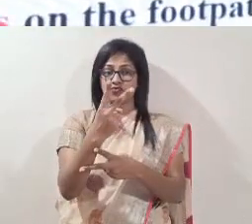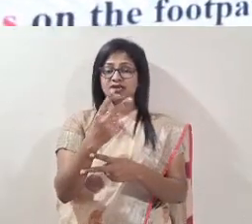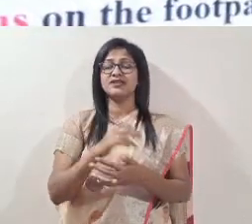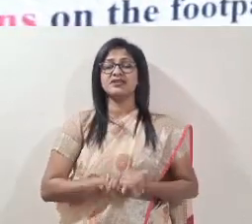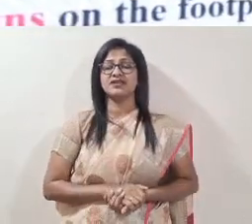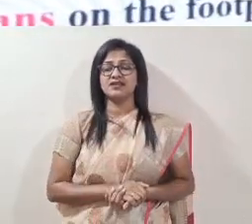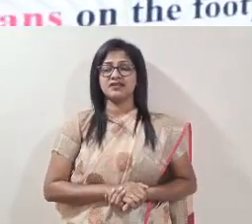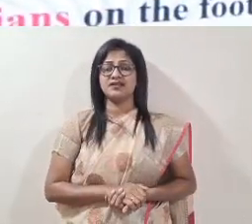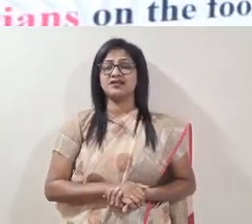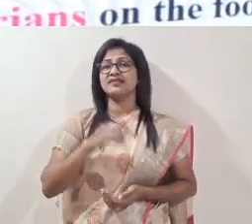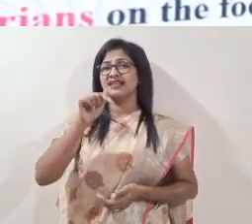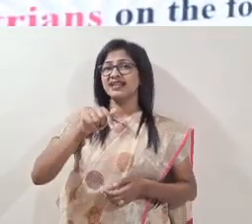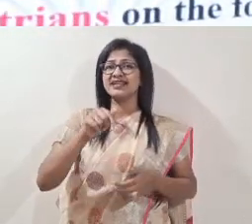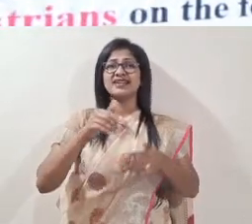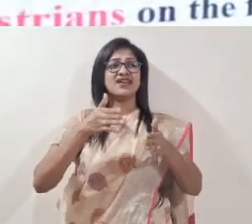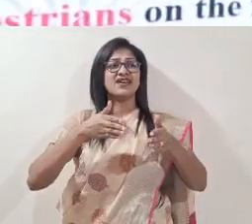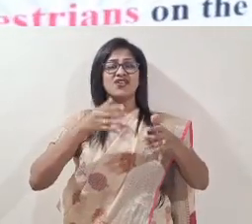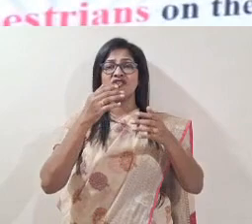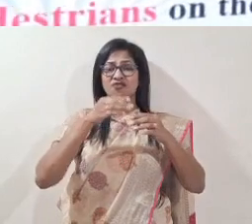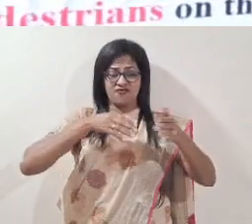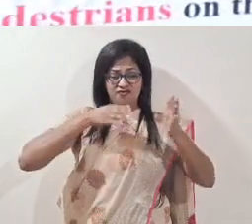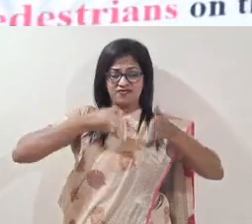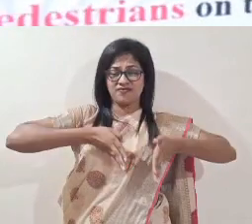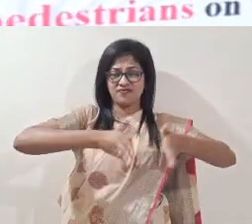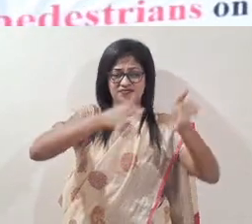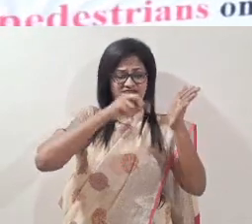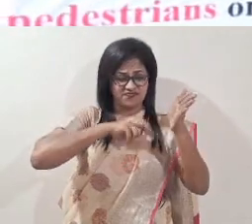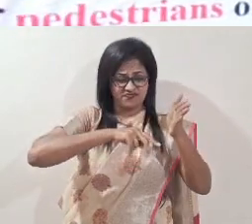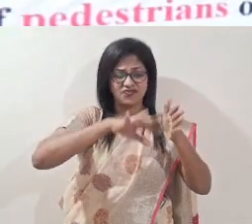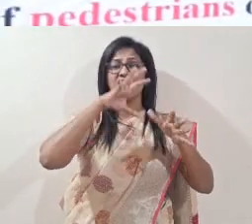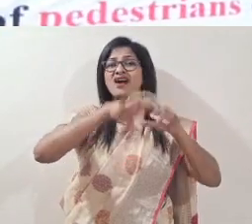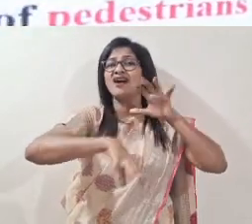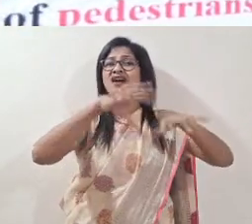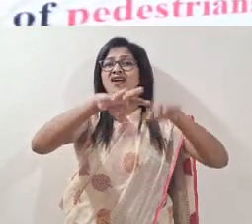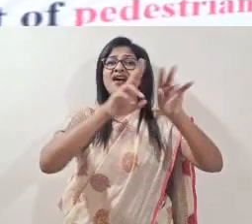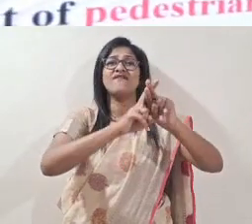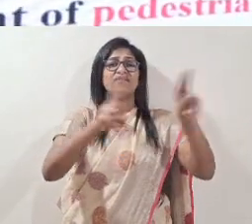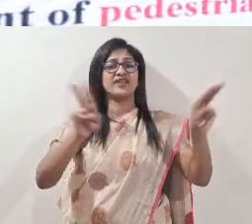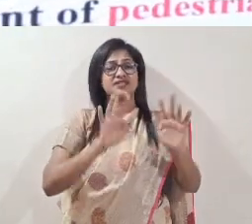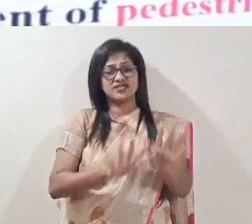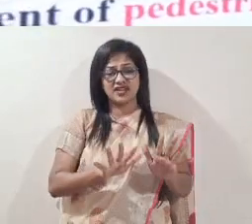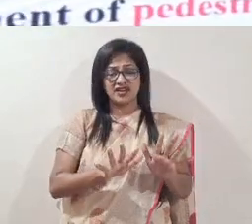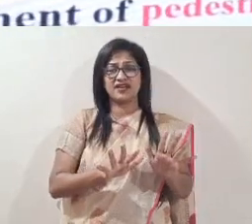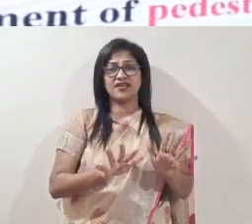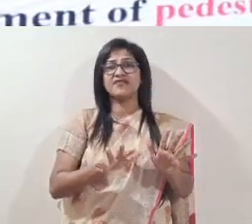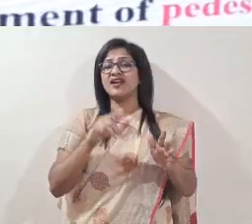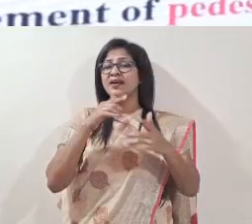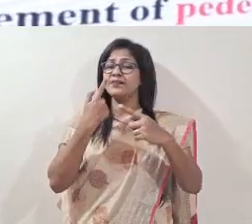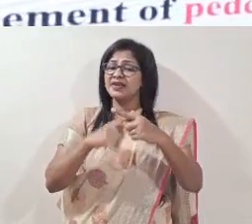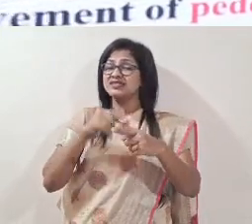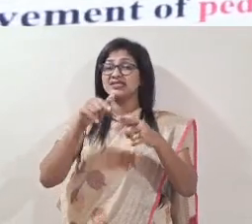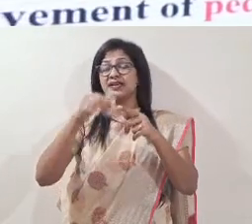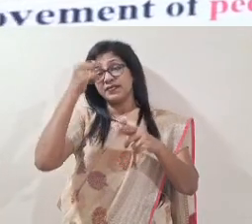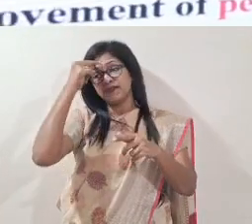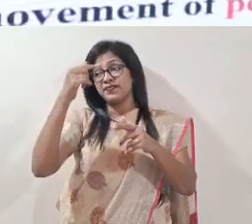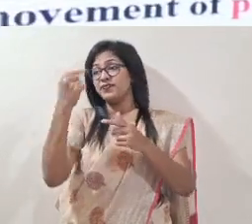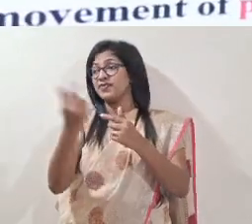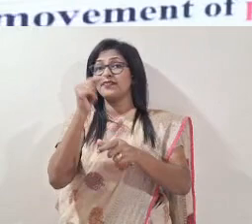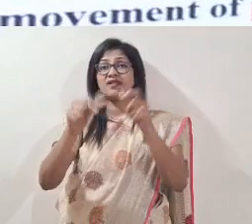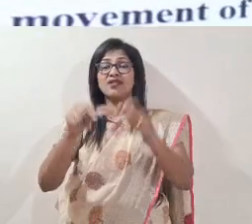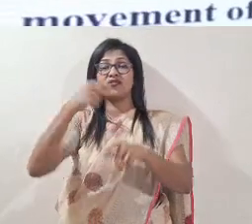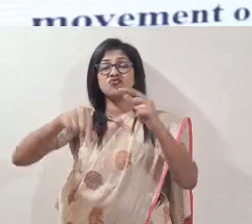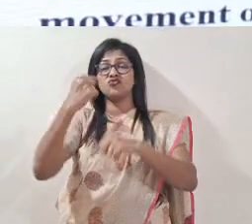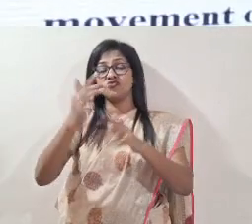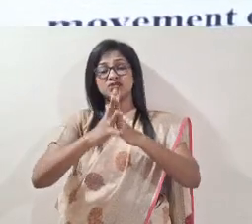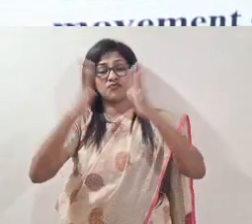lot of encroachment that happens on the footpaths in urban areas, especially where the density is very high and the traffic is quite